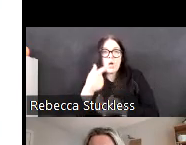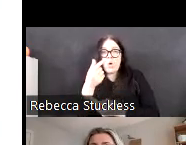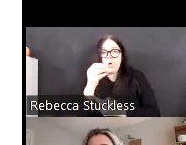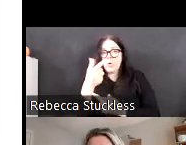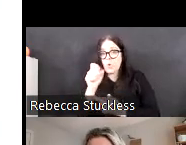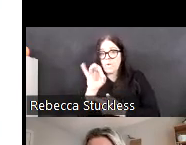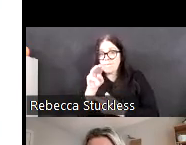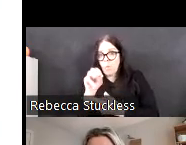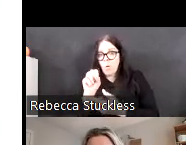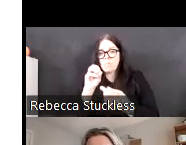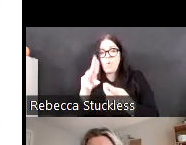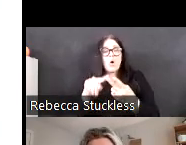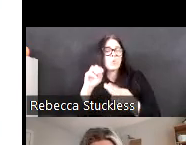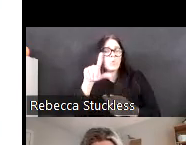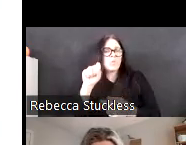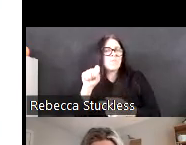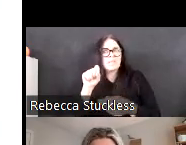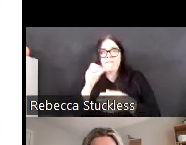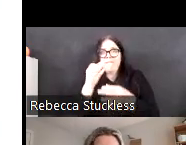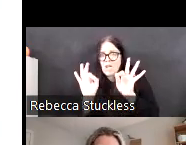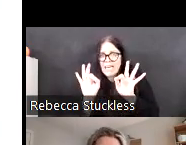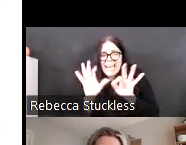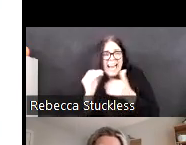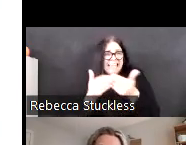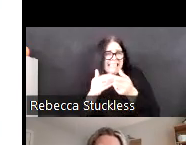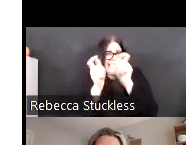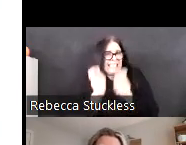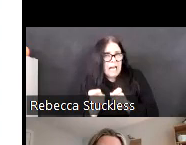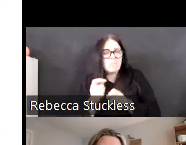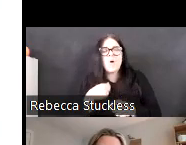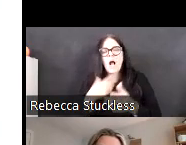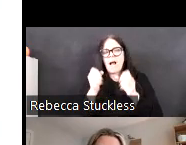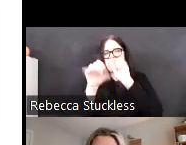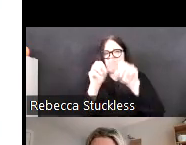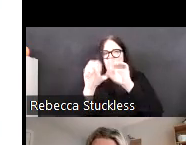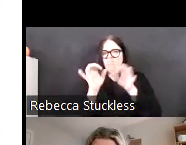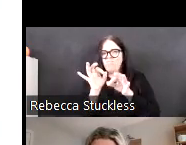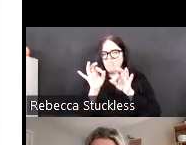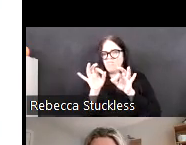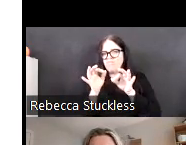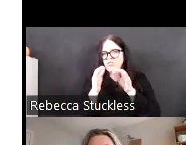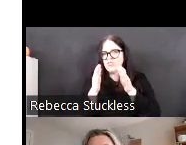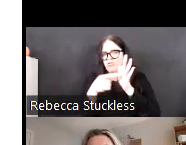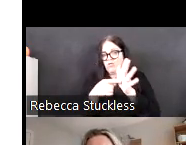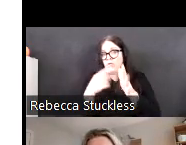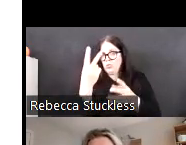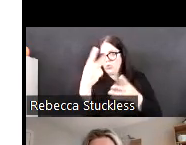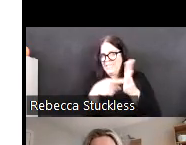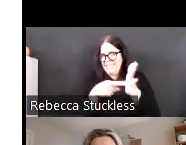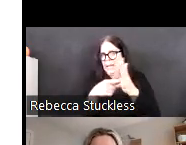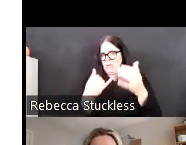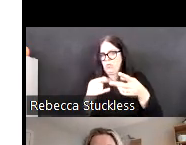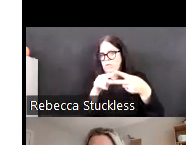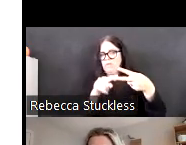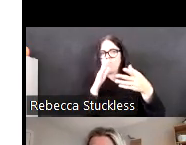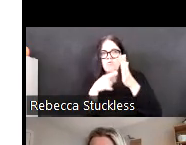tools that are free to use and easy to adapt. So what I thought I will quickly share today is just two examples. One, to show